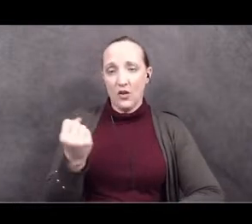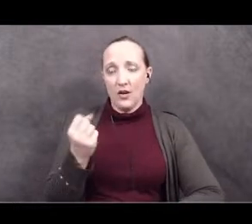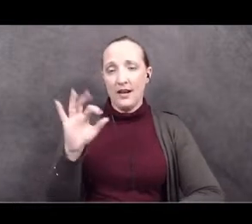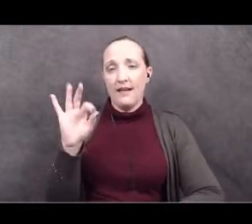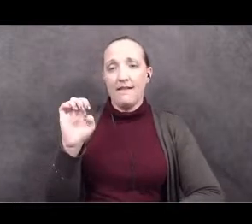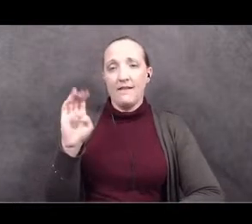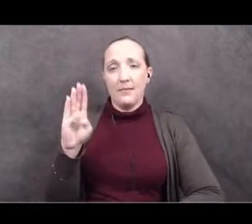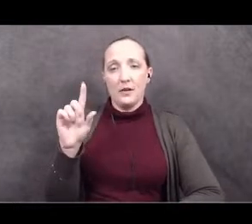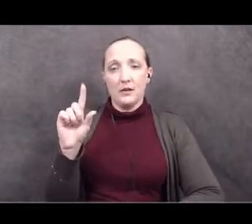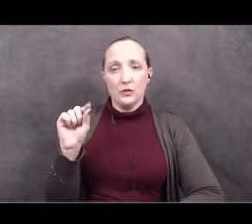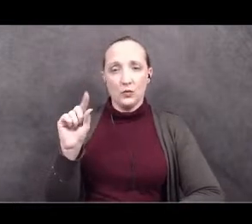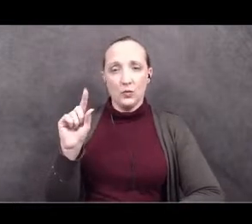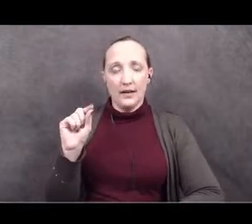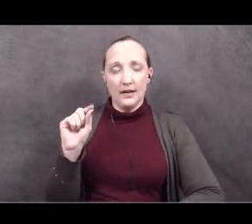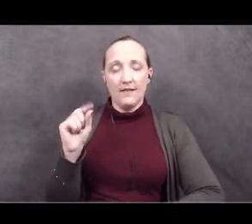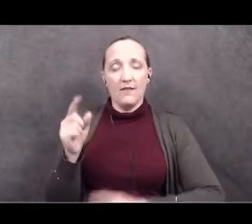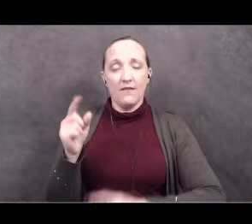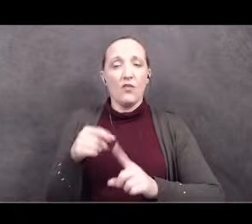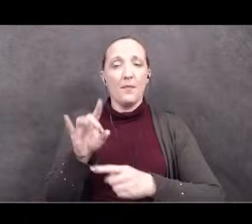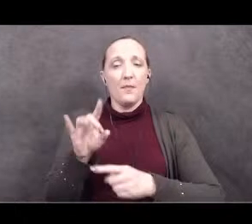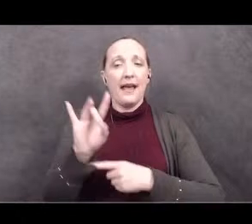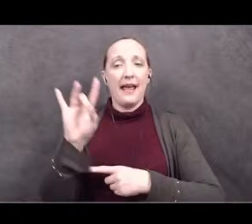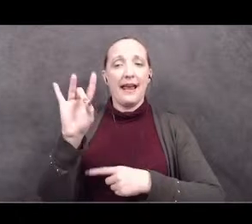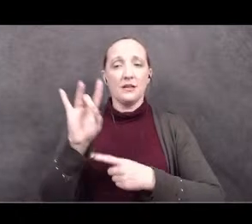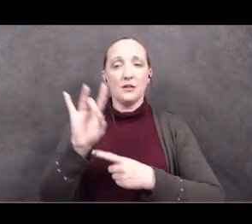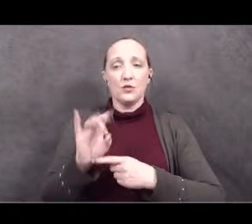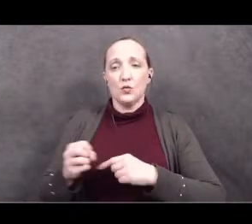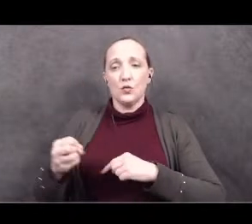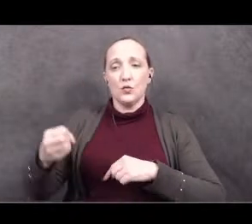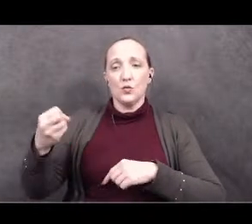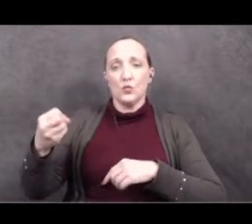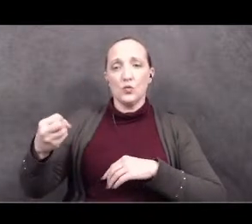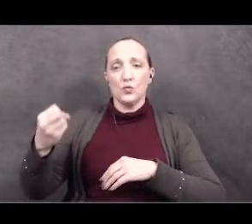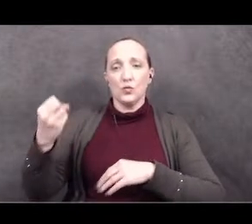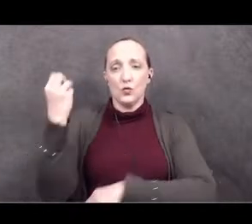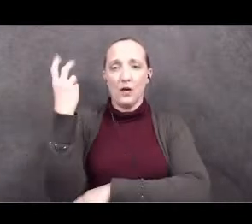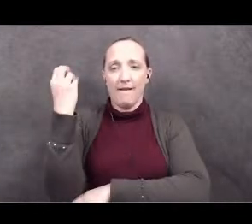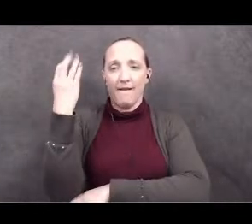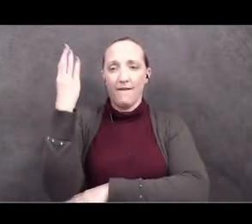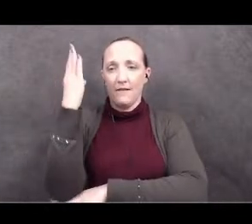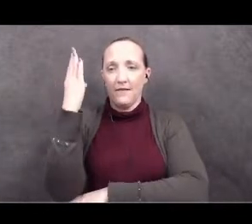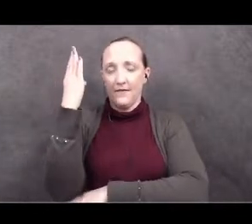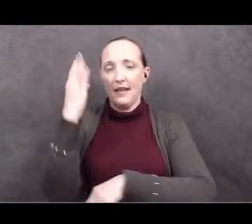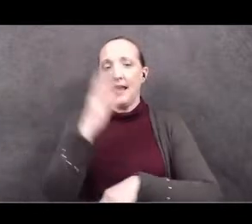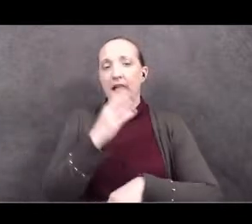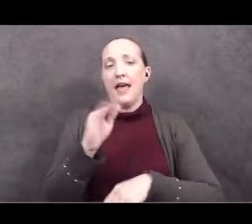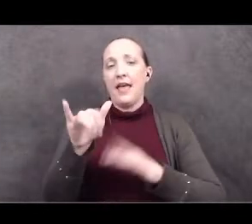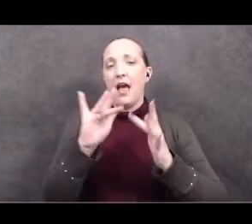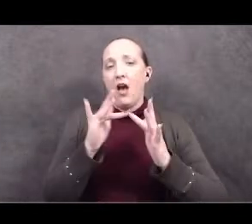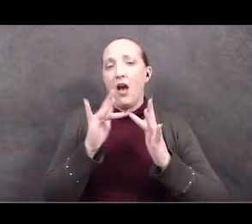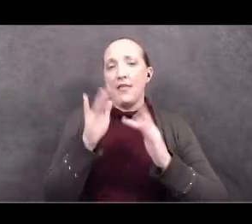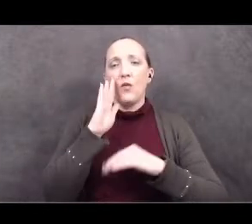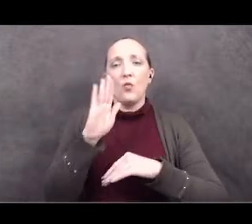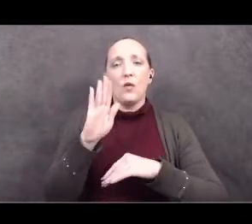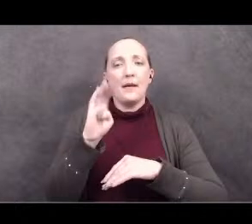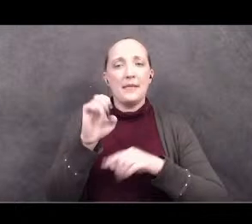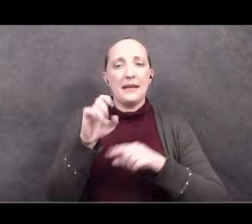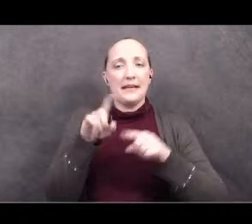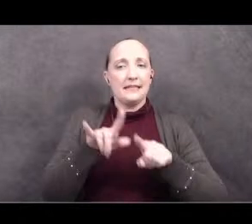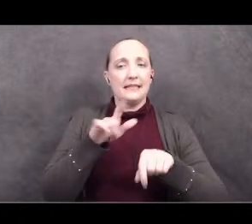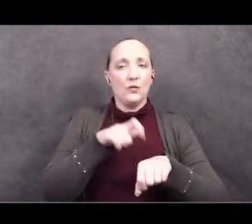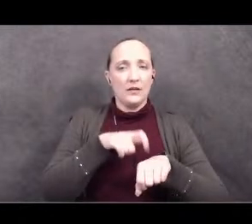uh February 20th from 8: to 12:00 p.m the event is uh online and will include synchronous